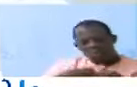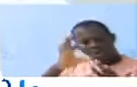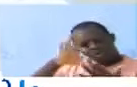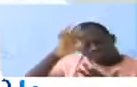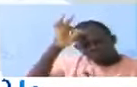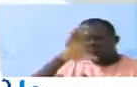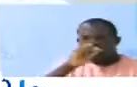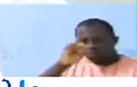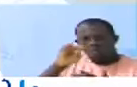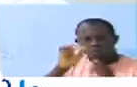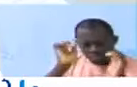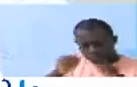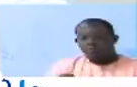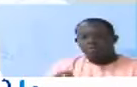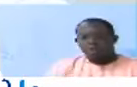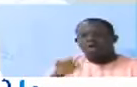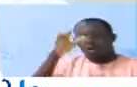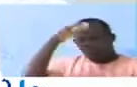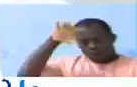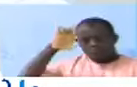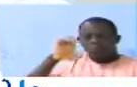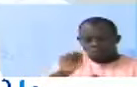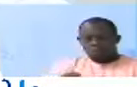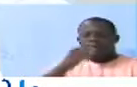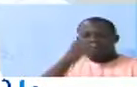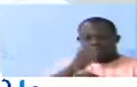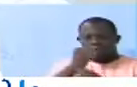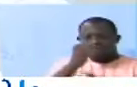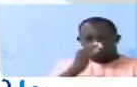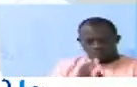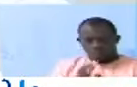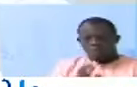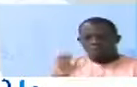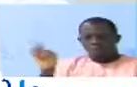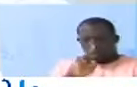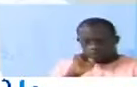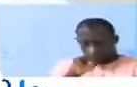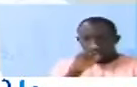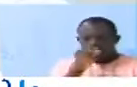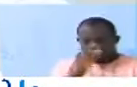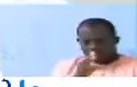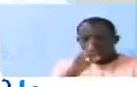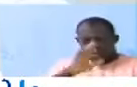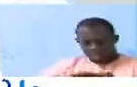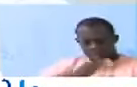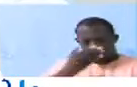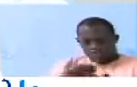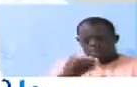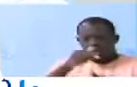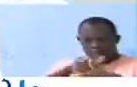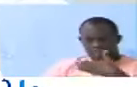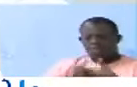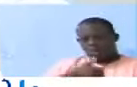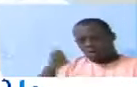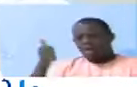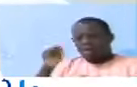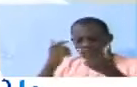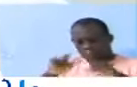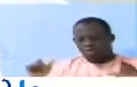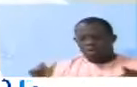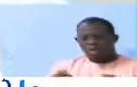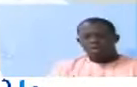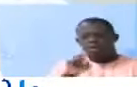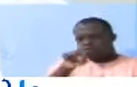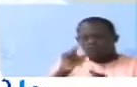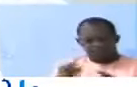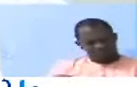would use its resources to make sure that what you say is interpreted in the relevant languages. Mr.